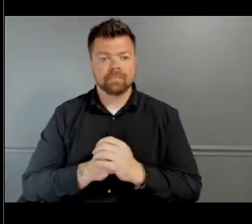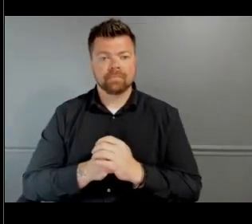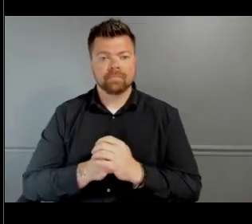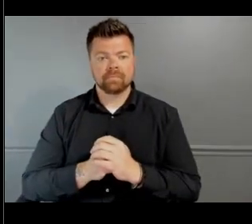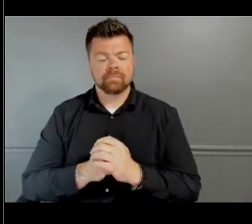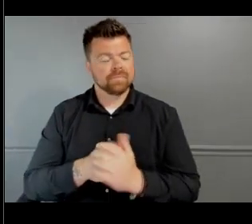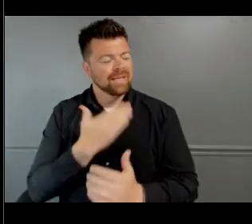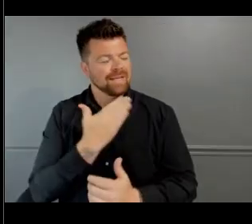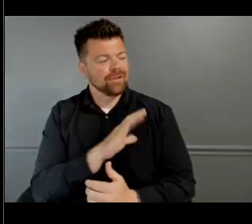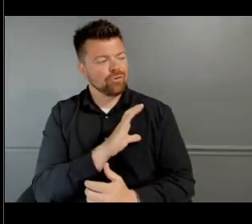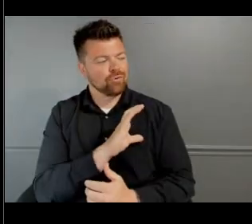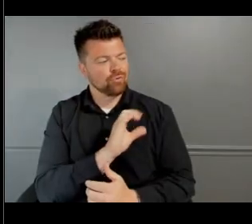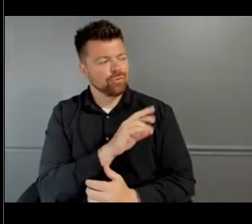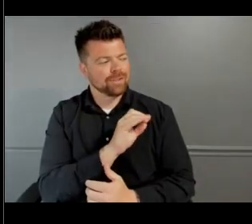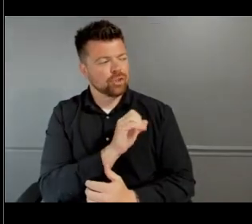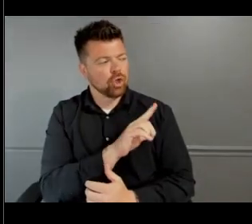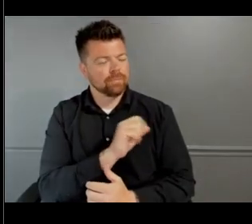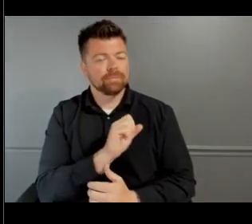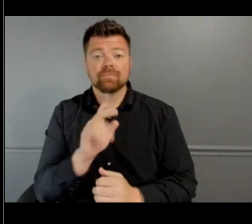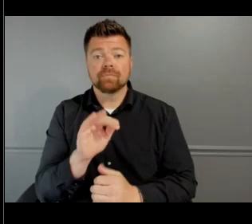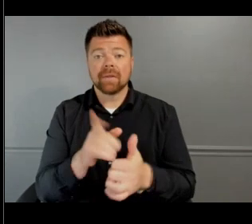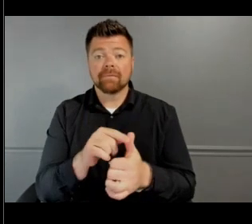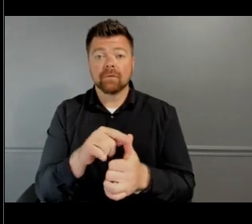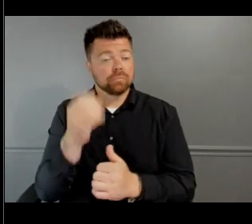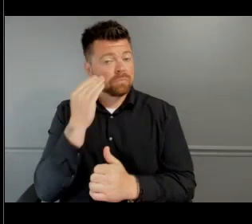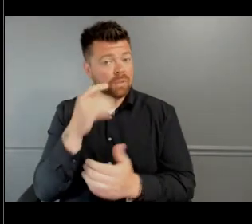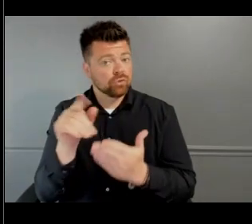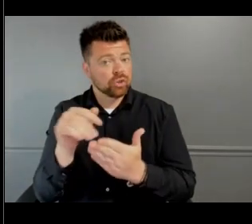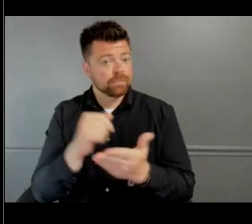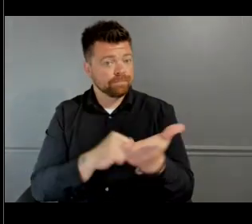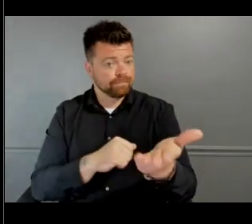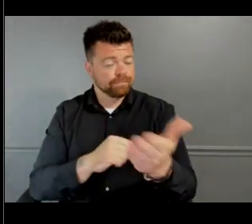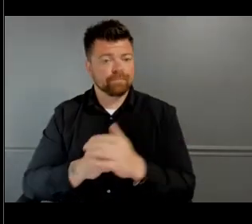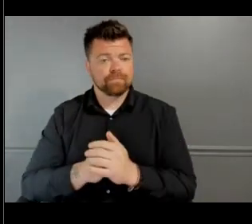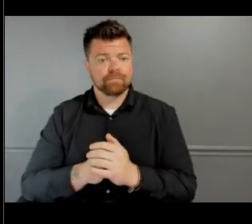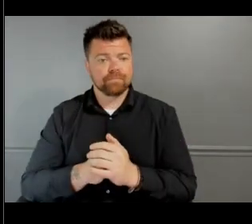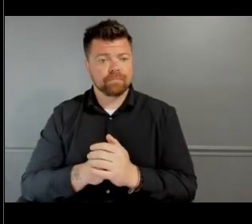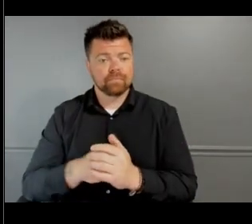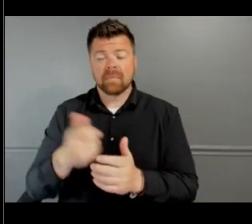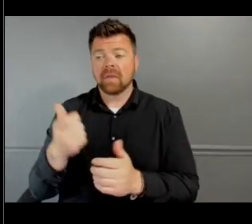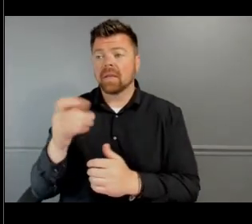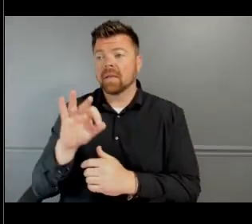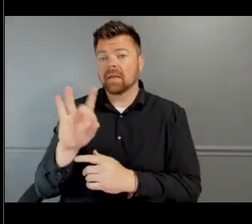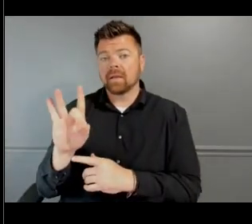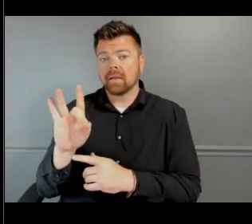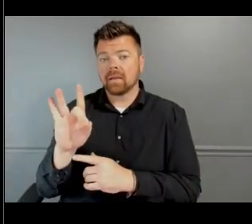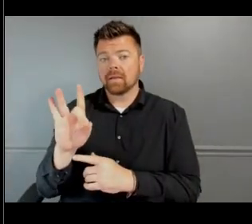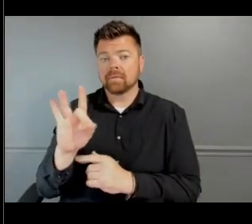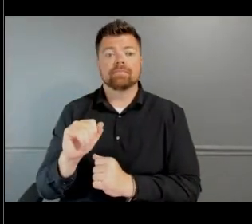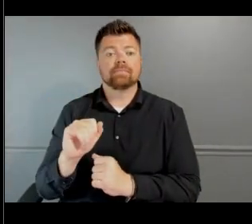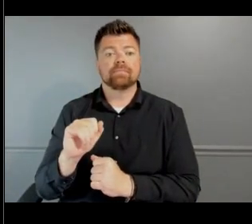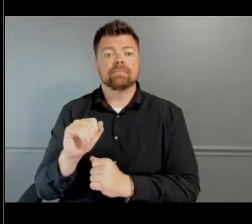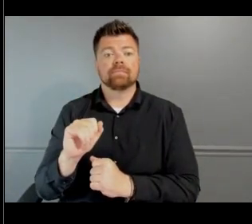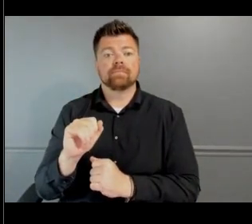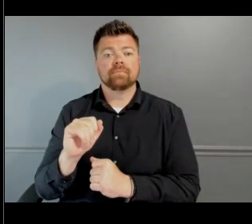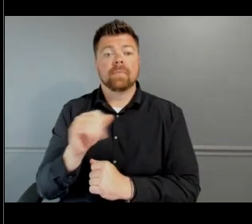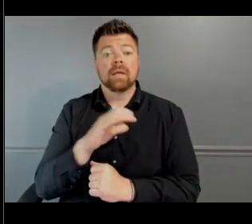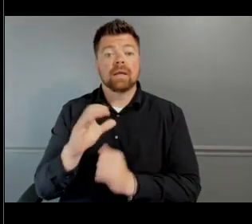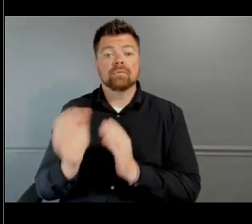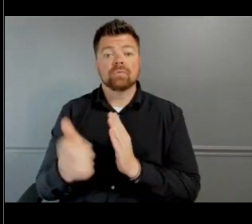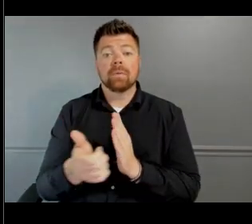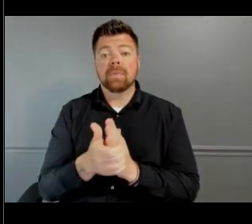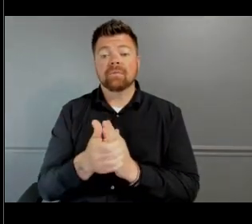Thanks, Crystal. For the first knowledge check, in 1988, Congress